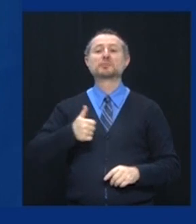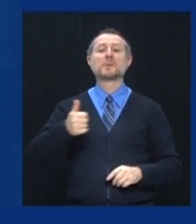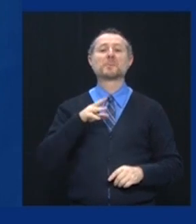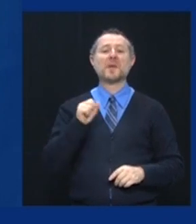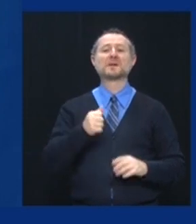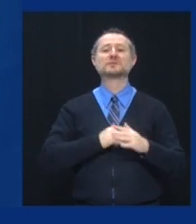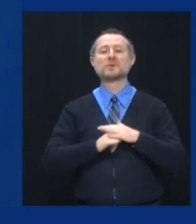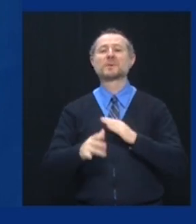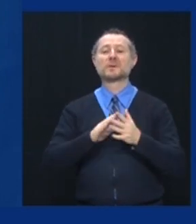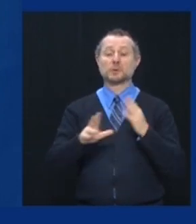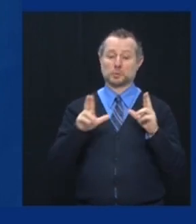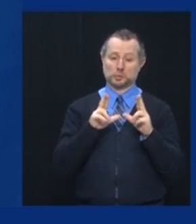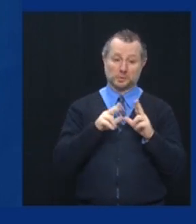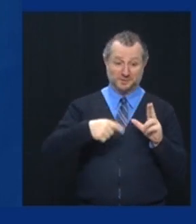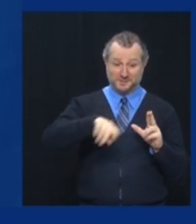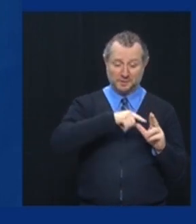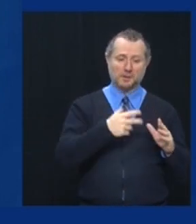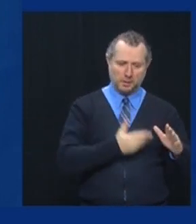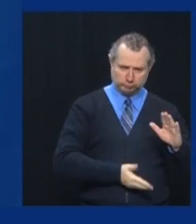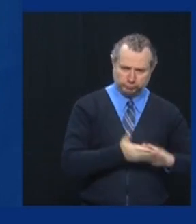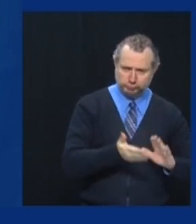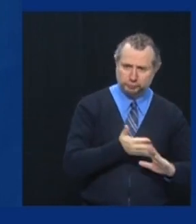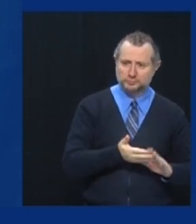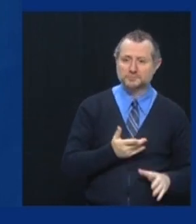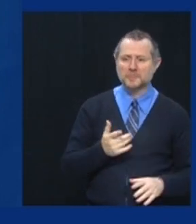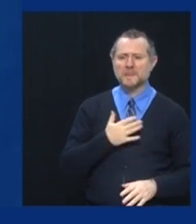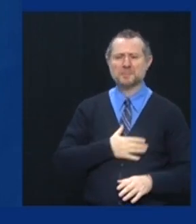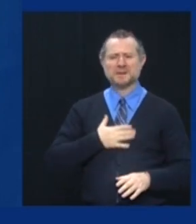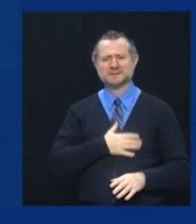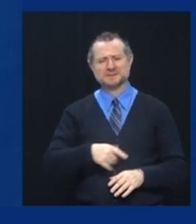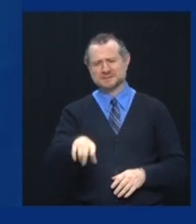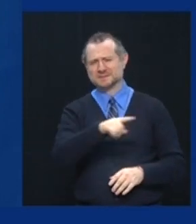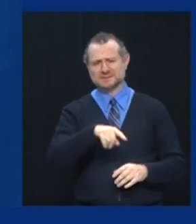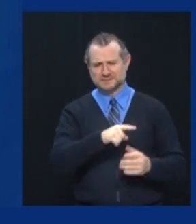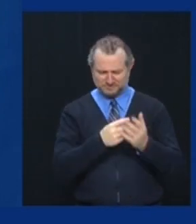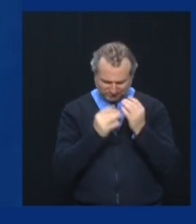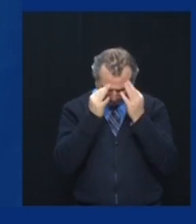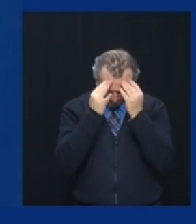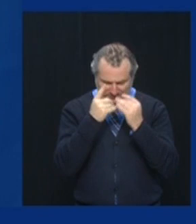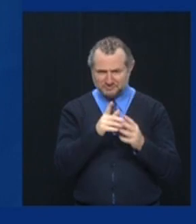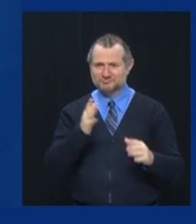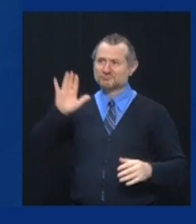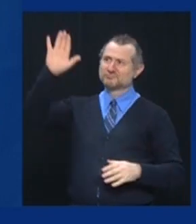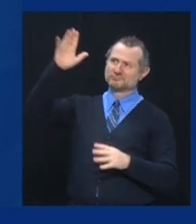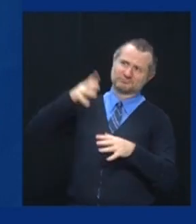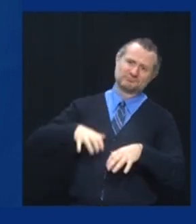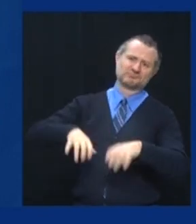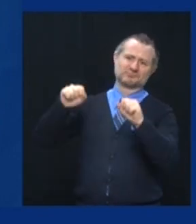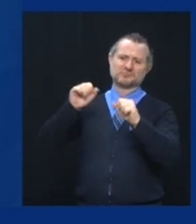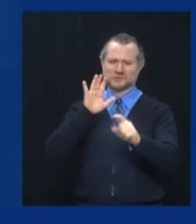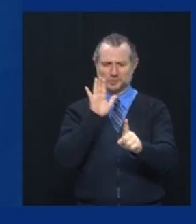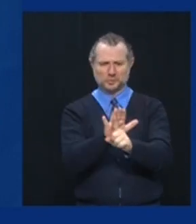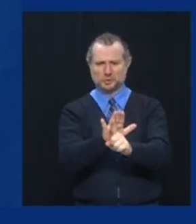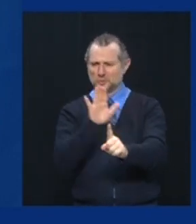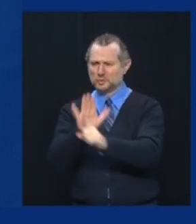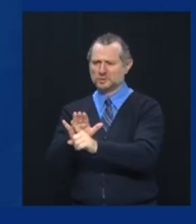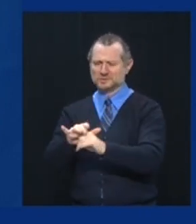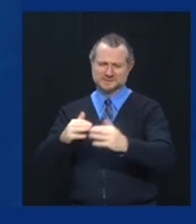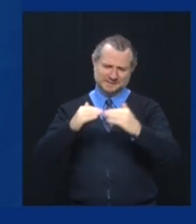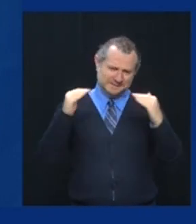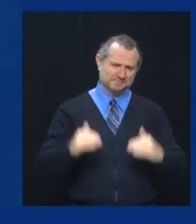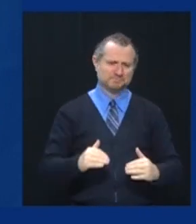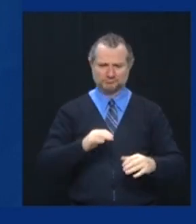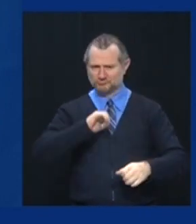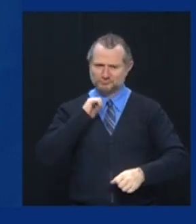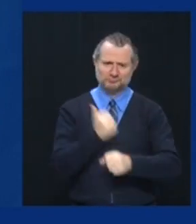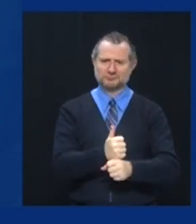please now think about organizing your own system so it alleviates the